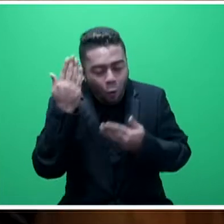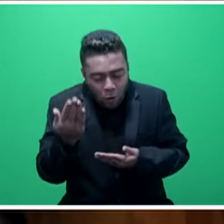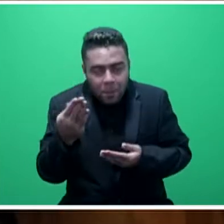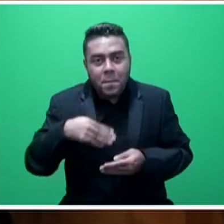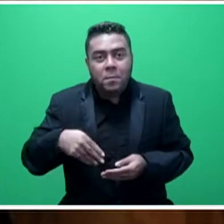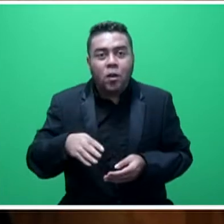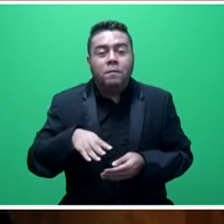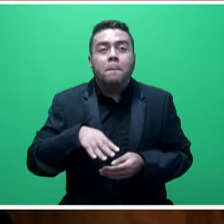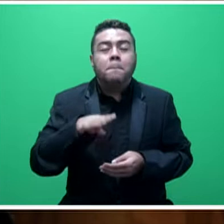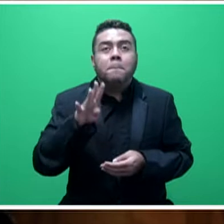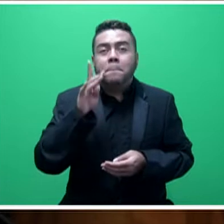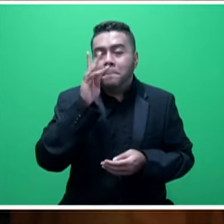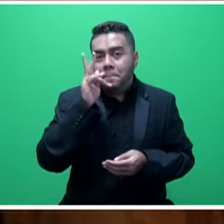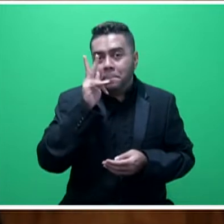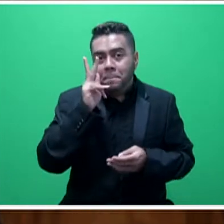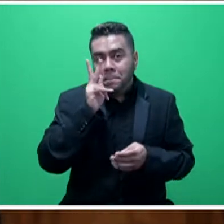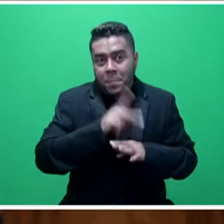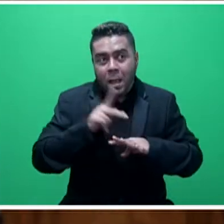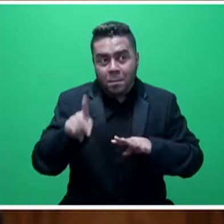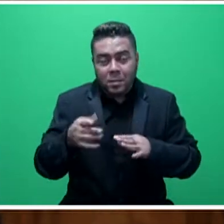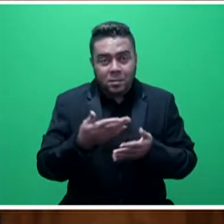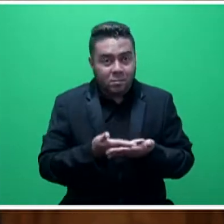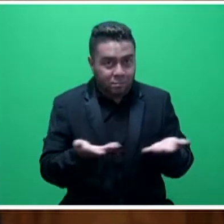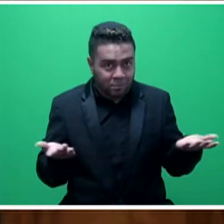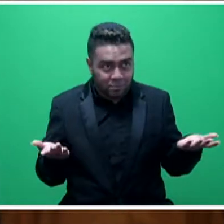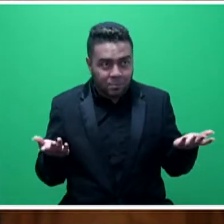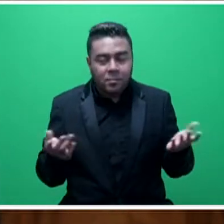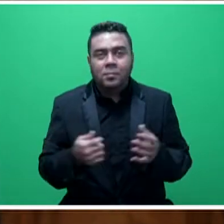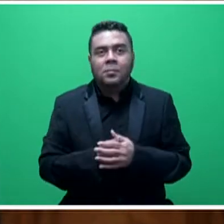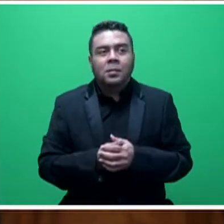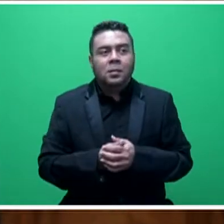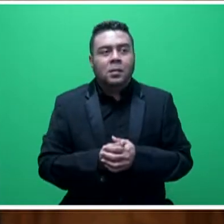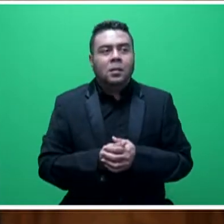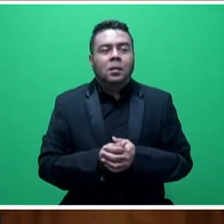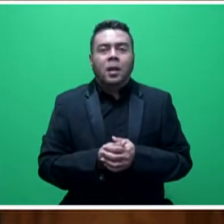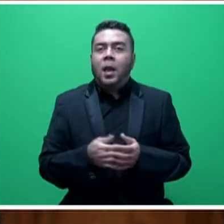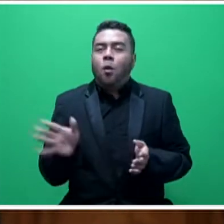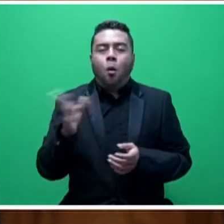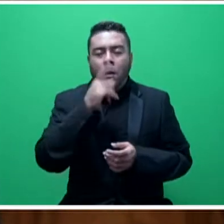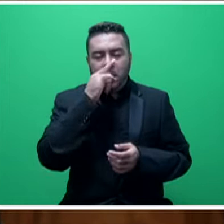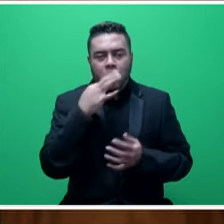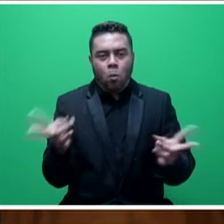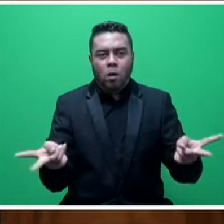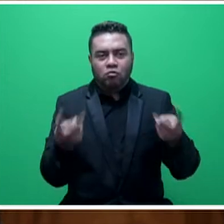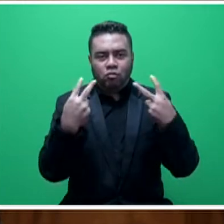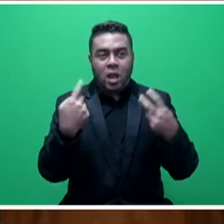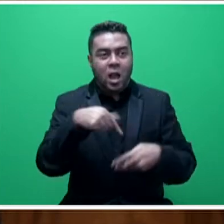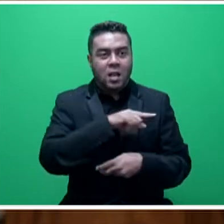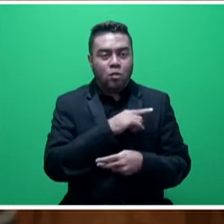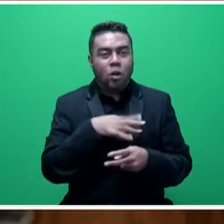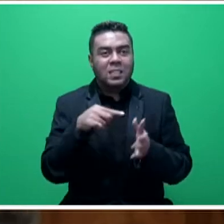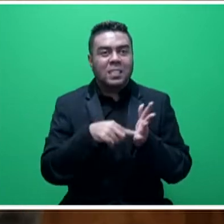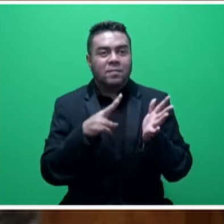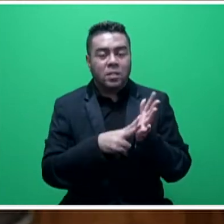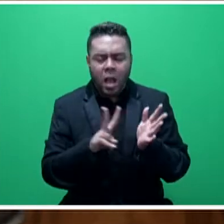and to the thousands of Fijians watching this on the Fijian Government Facebook Live and other social media sources. Mr. Speaker, sir, I rise